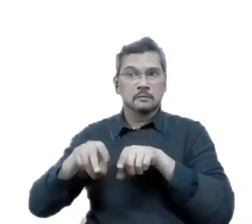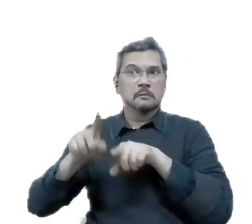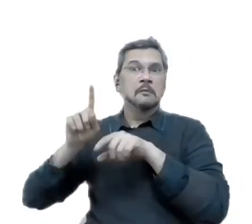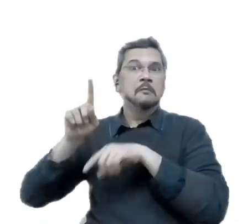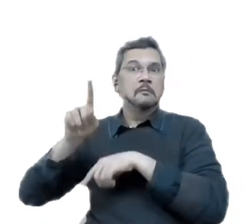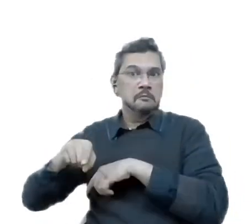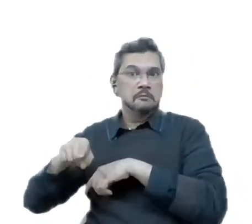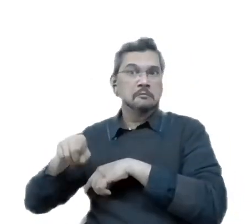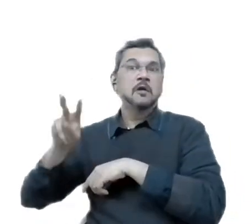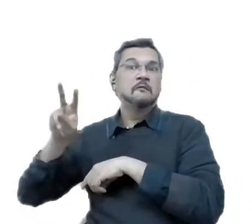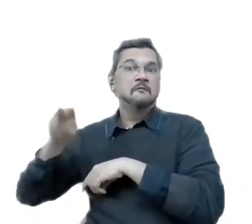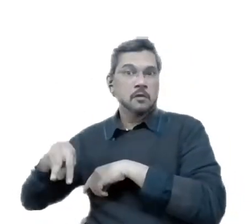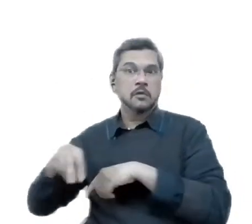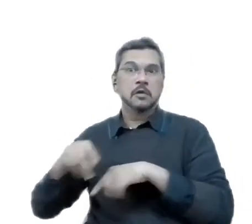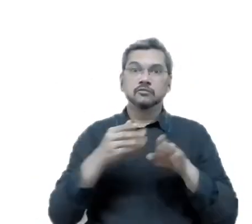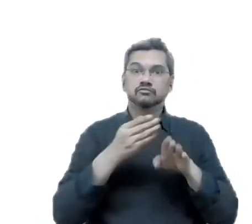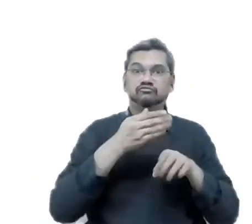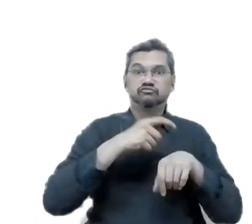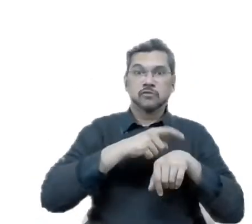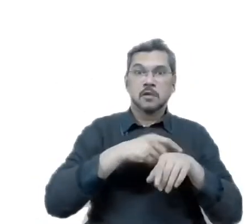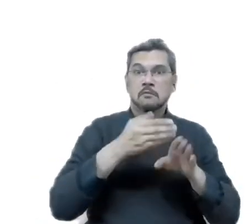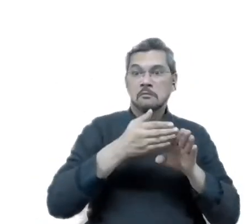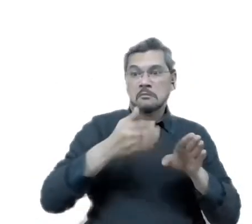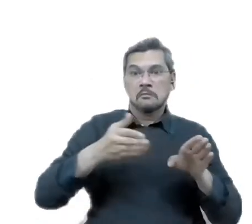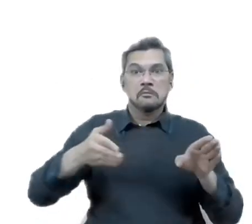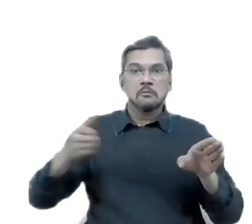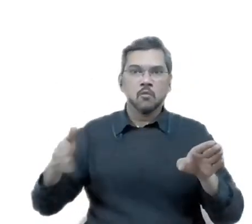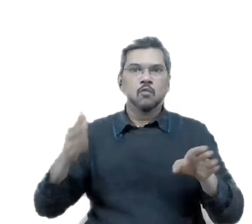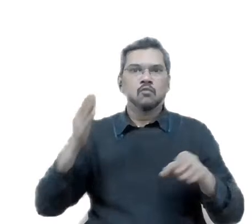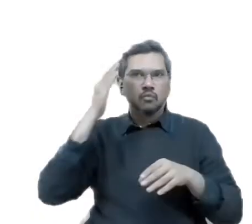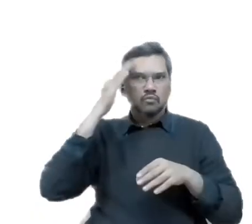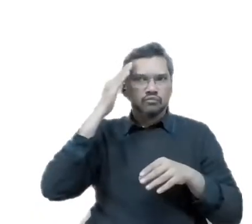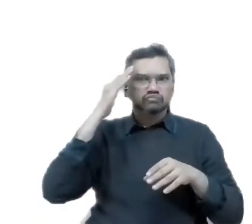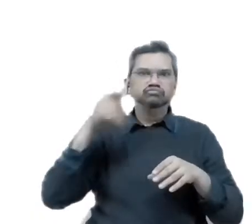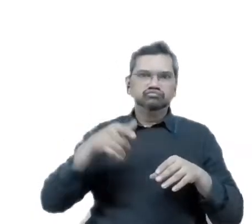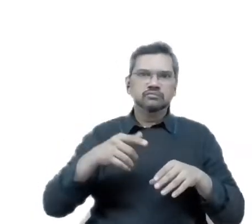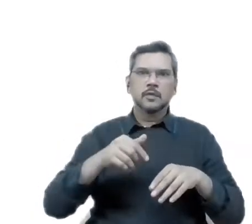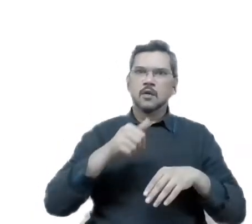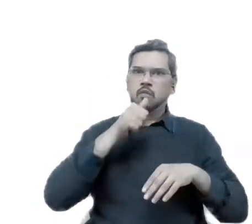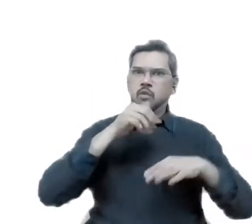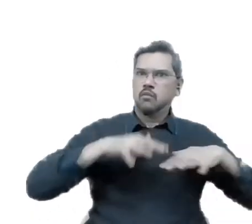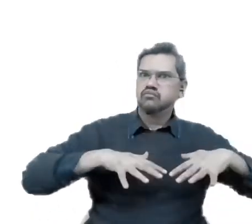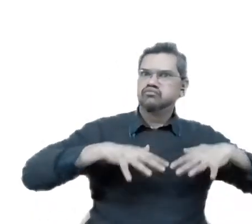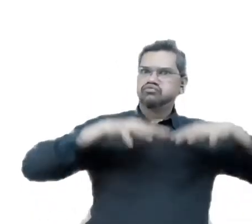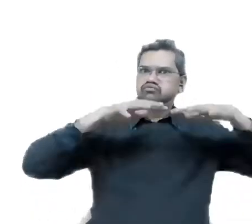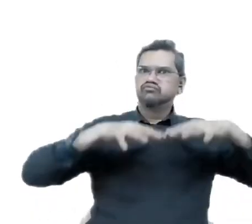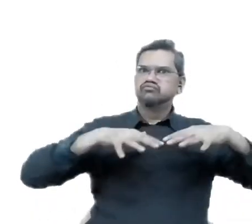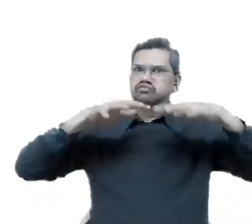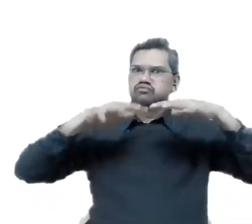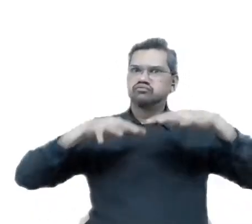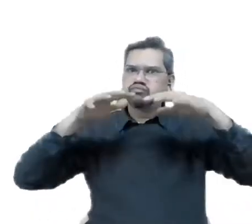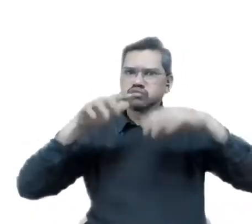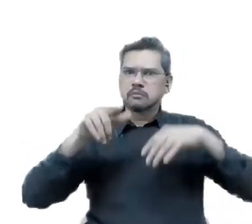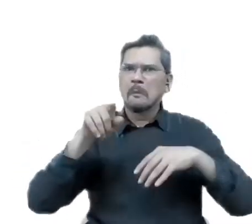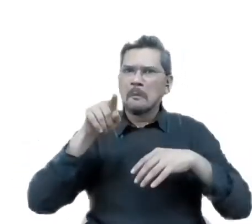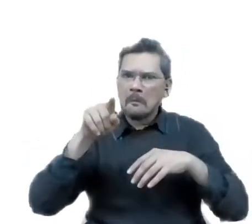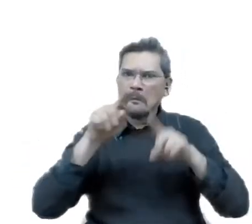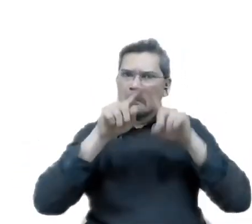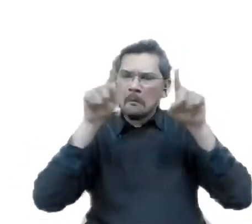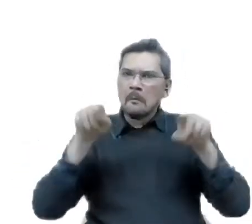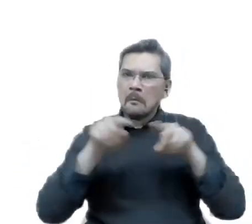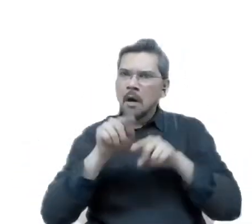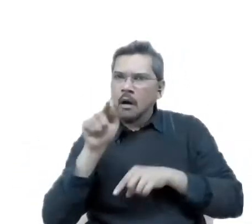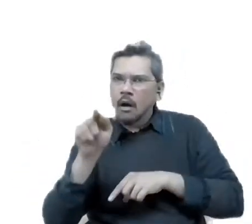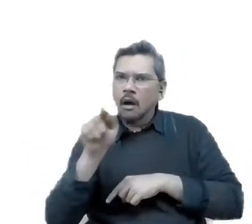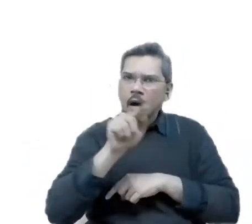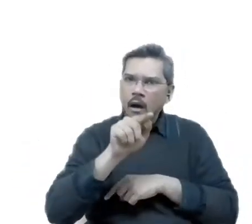to enhance readiness for potential floods. You can see that in that dark blue piece. So already when that SARCOF forecast